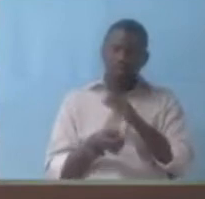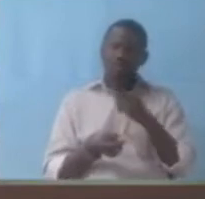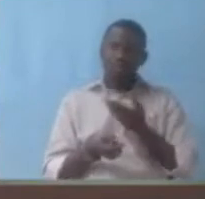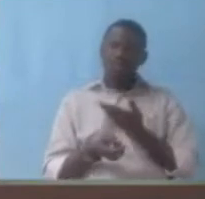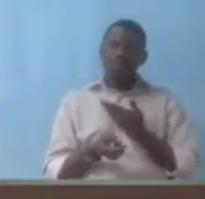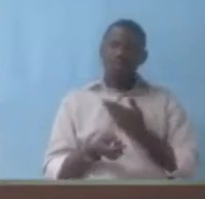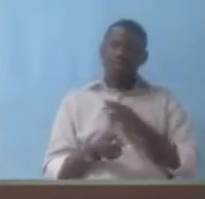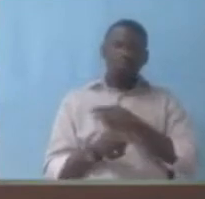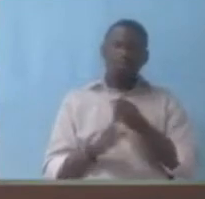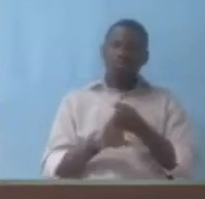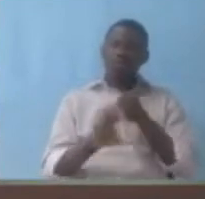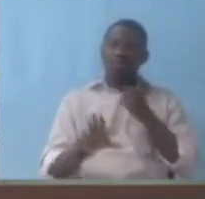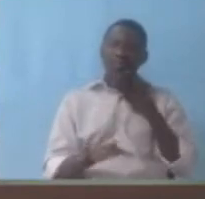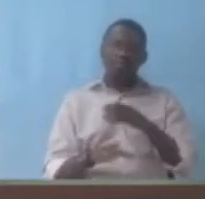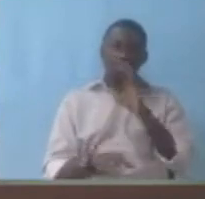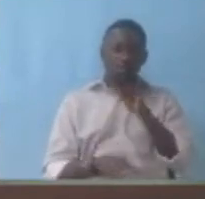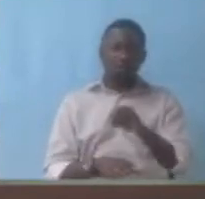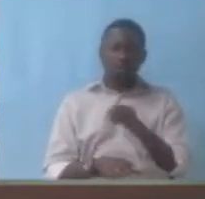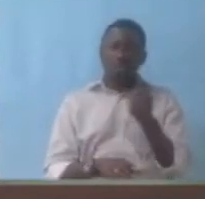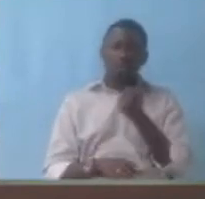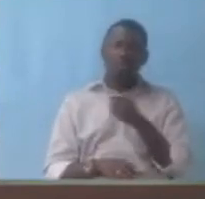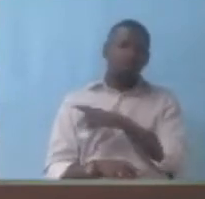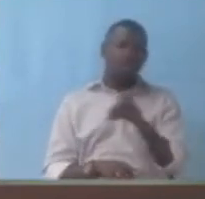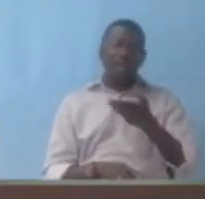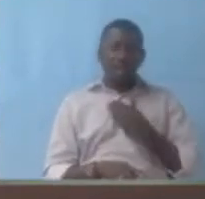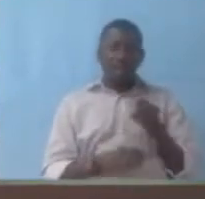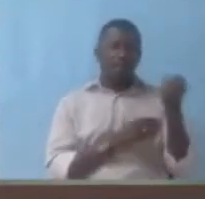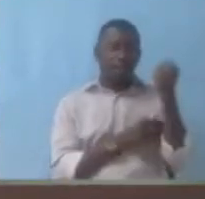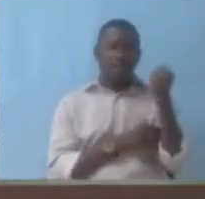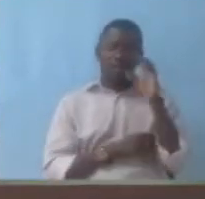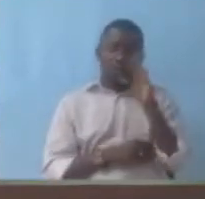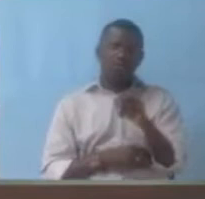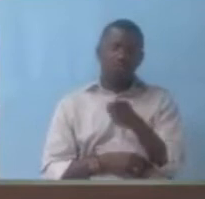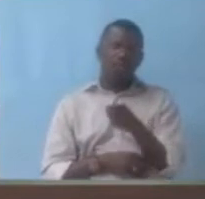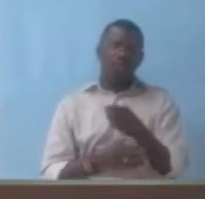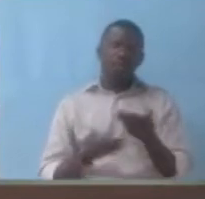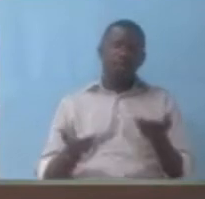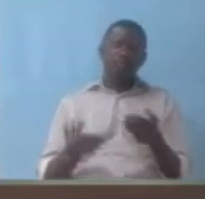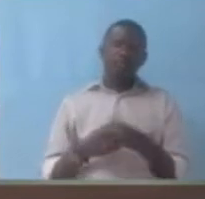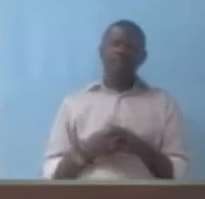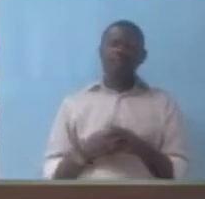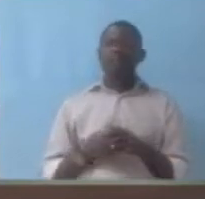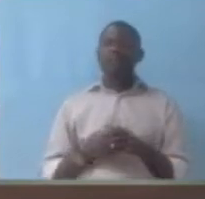it. Then why? Then